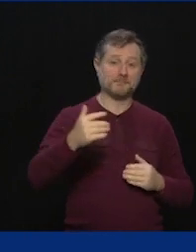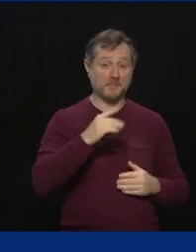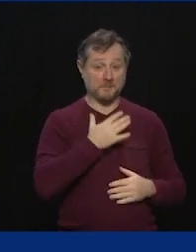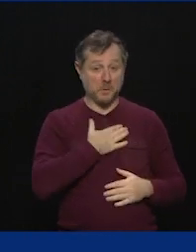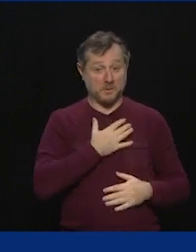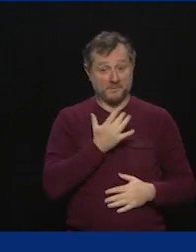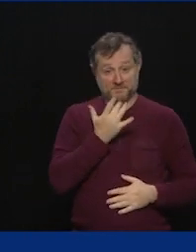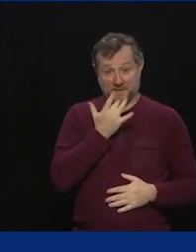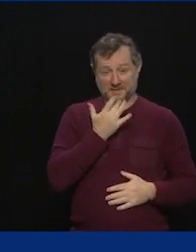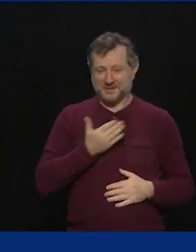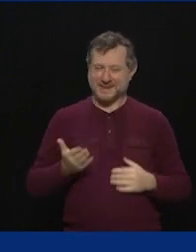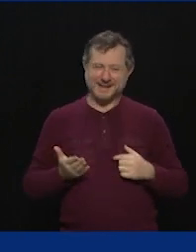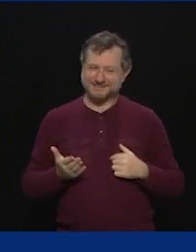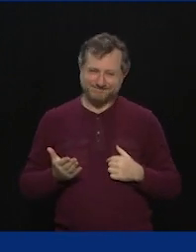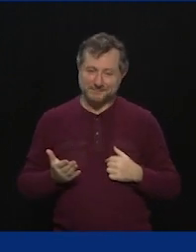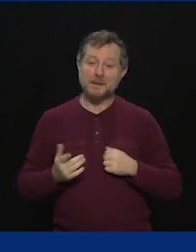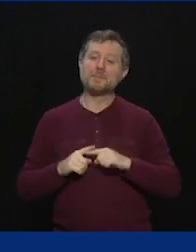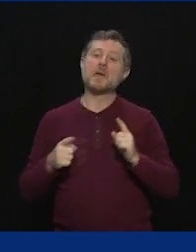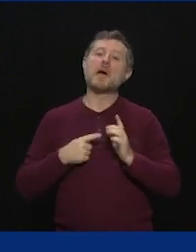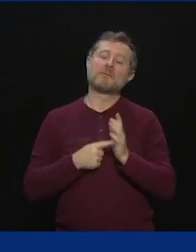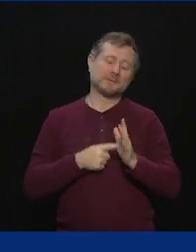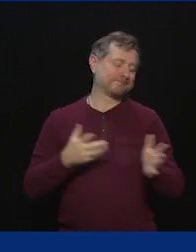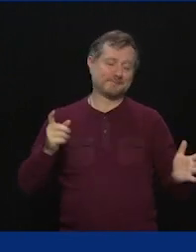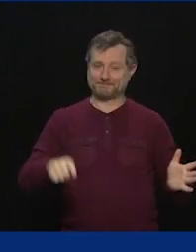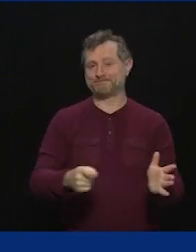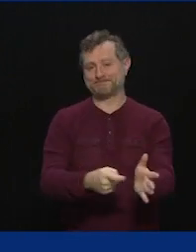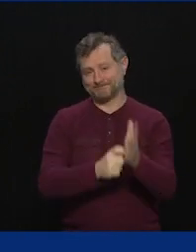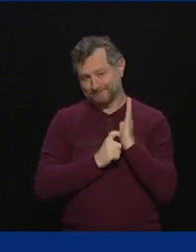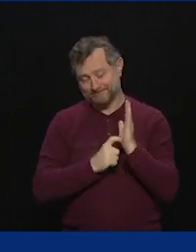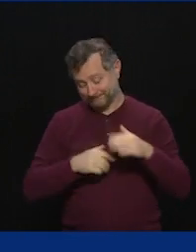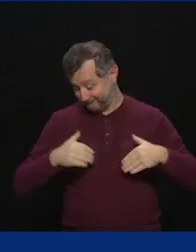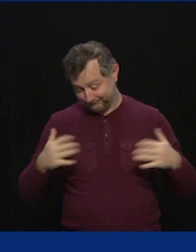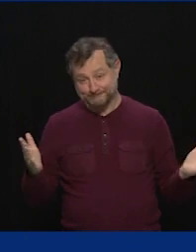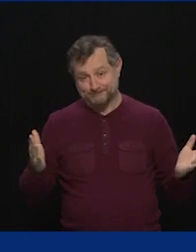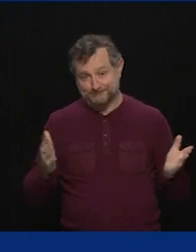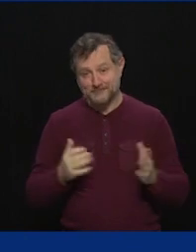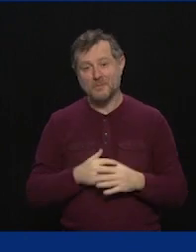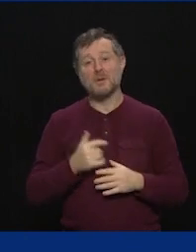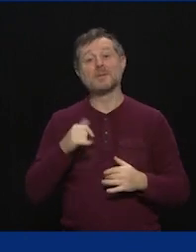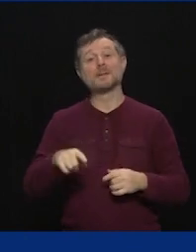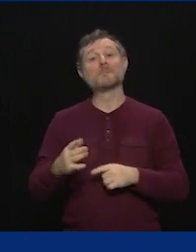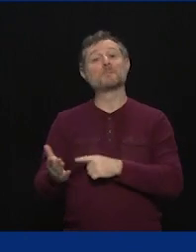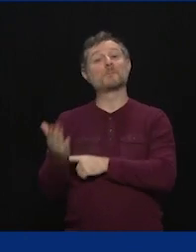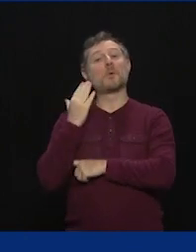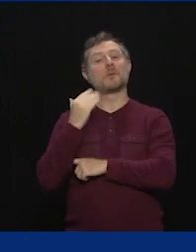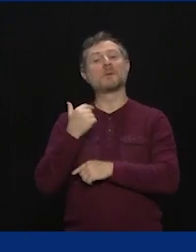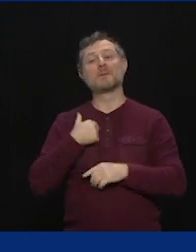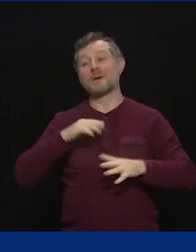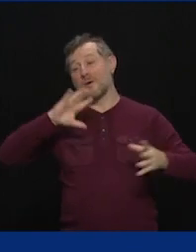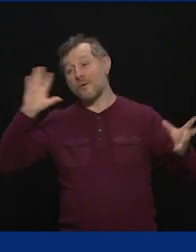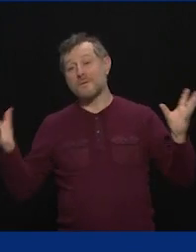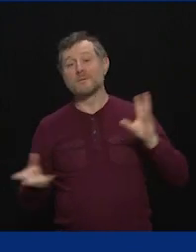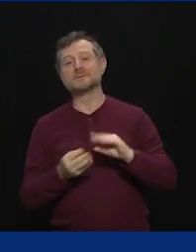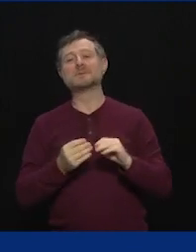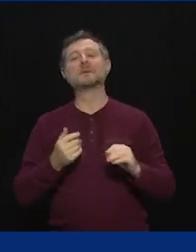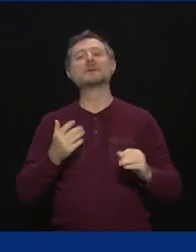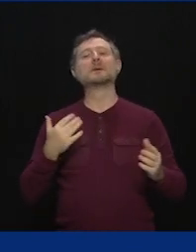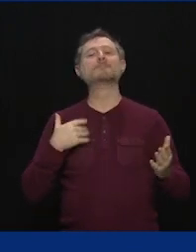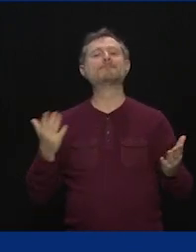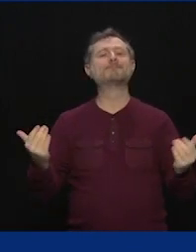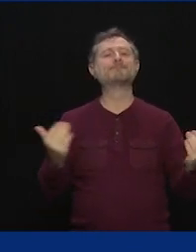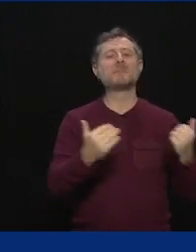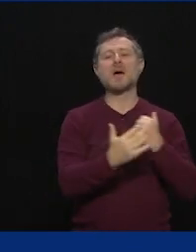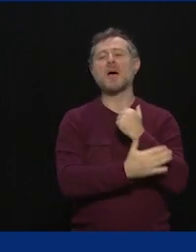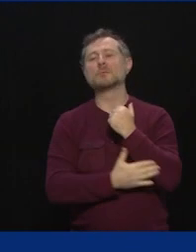it's necessary. And that comes down to just a gathering I had this morning, invited county executives to have a conversation with